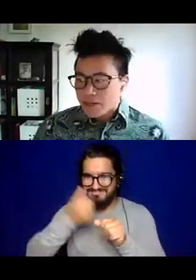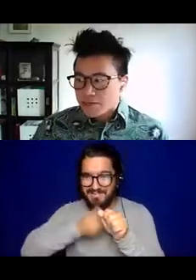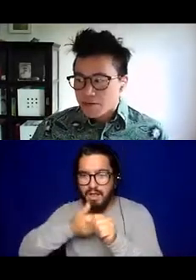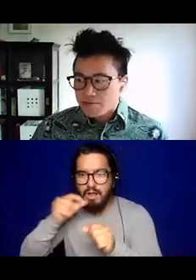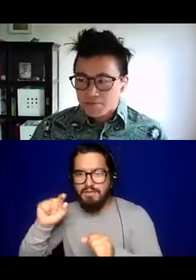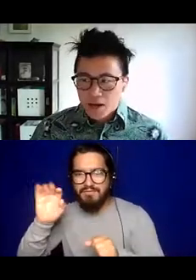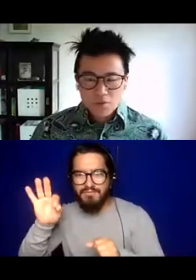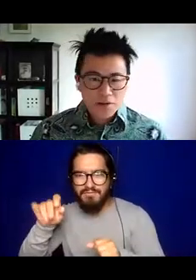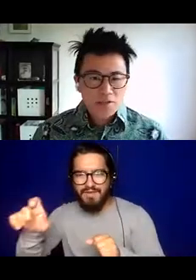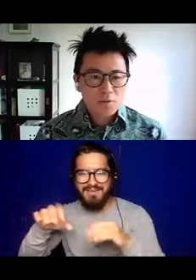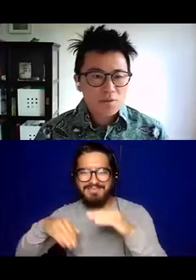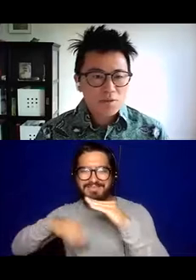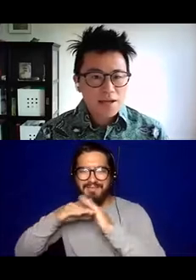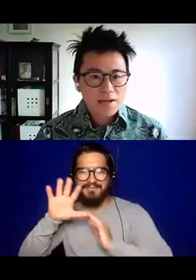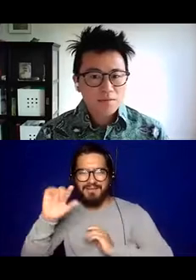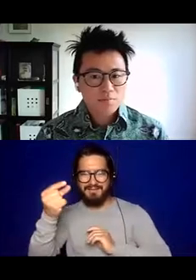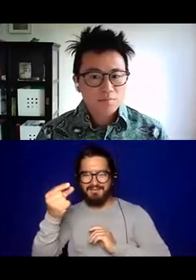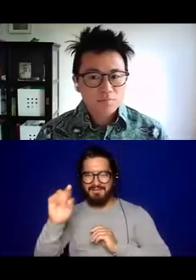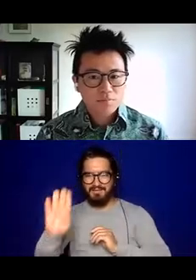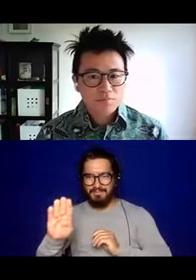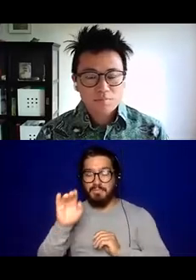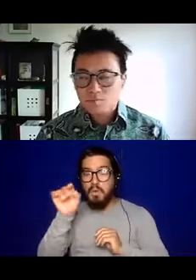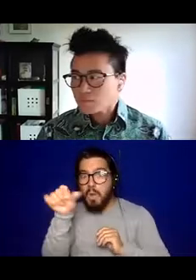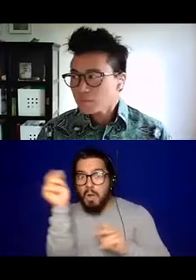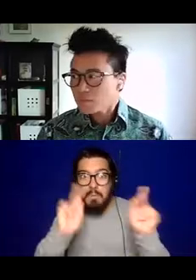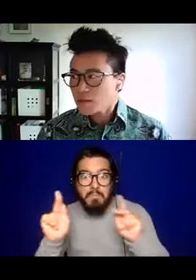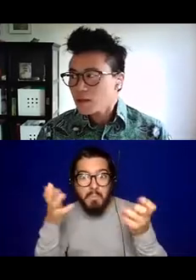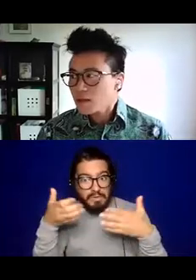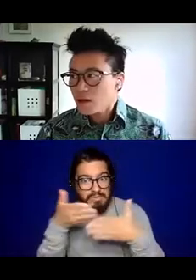Does anybody else have sharing tools you like?